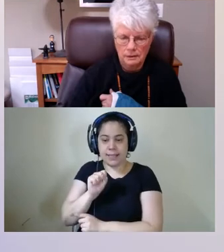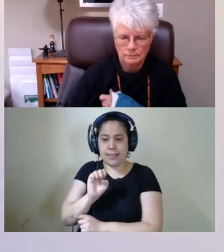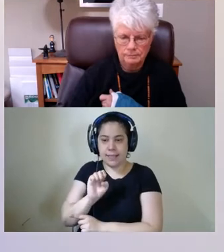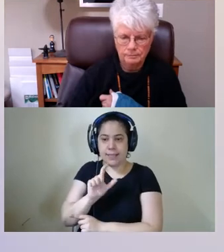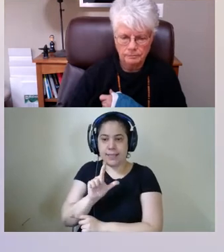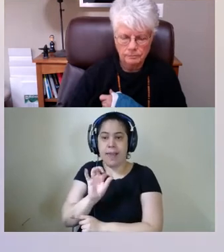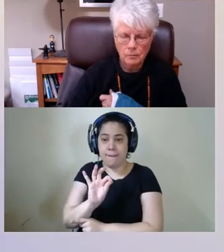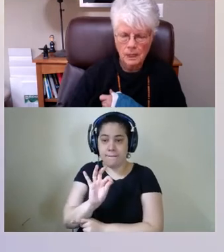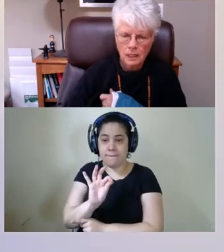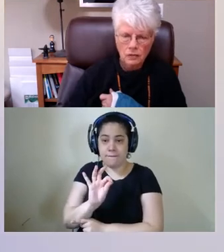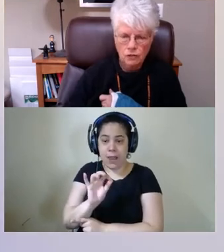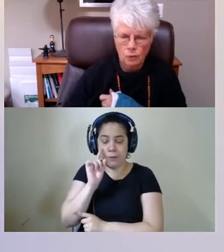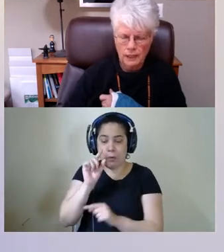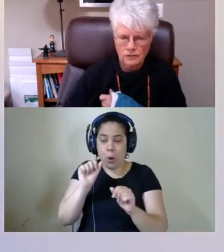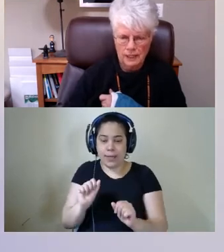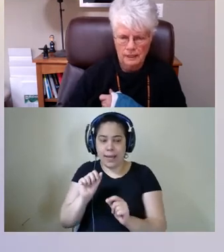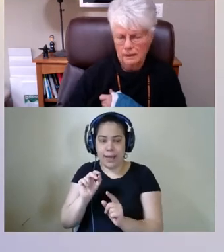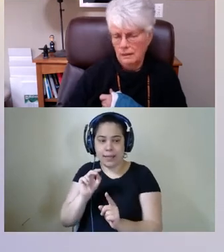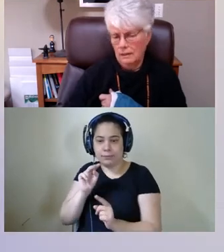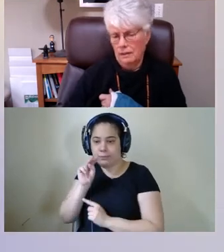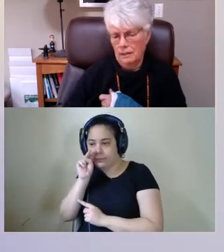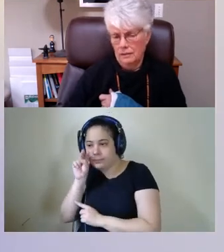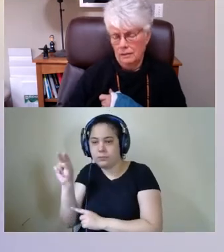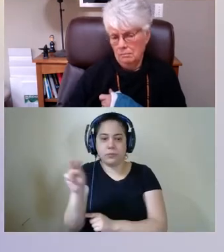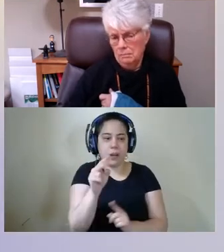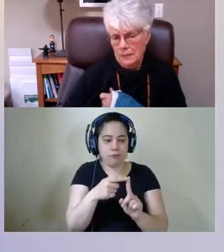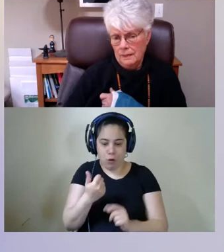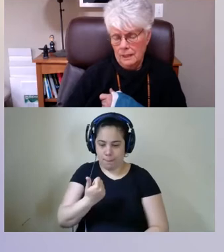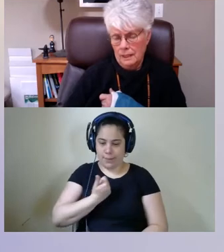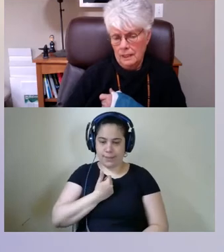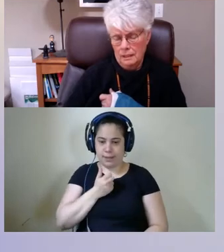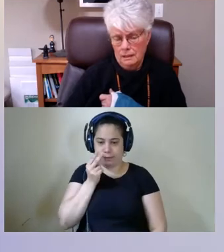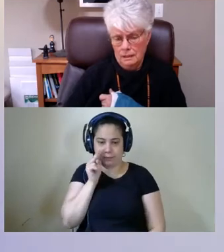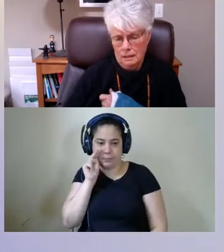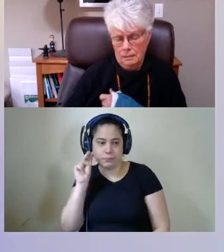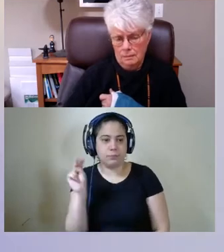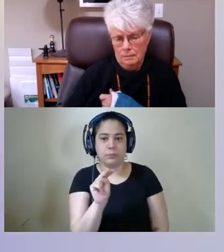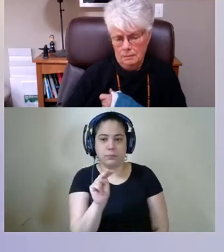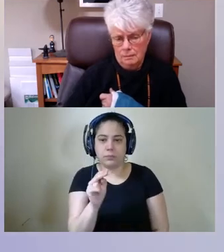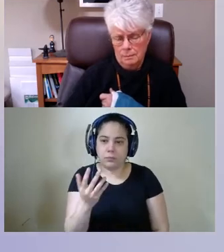built. So we could say that here is the